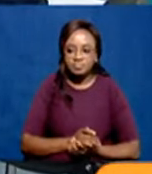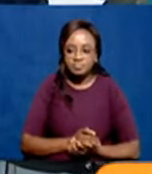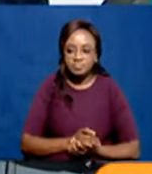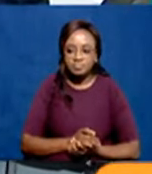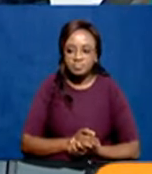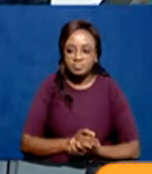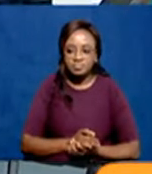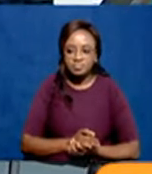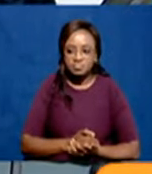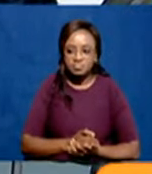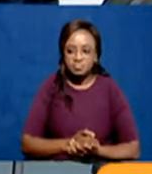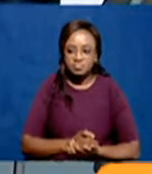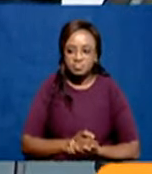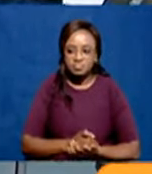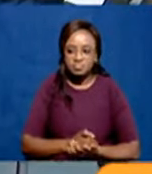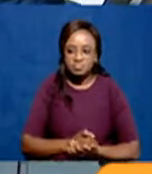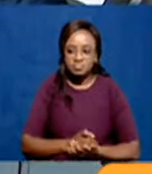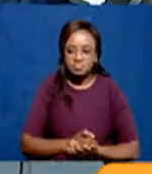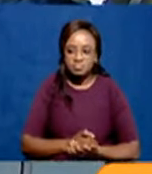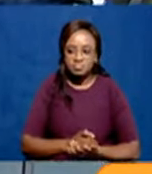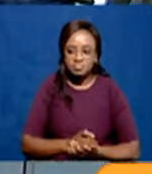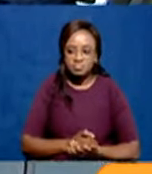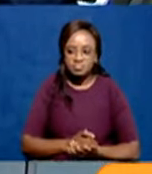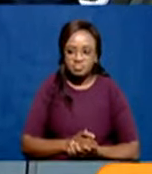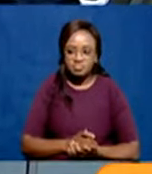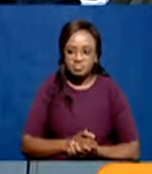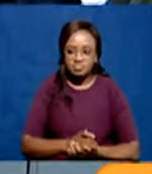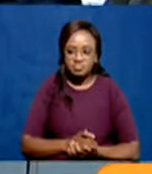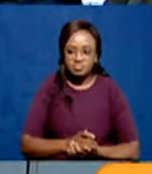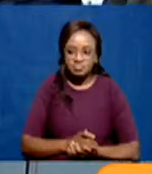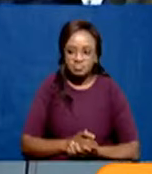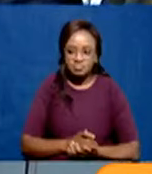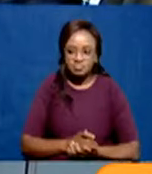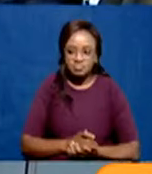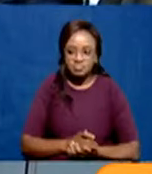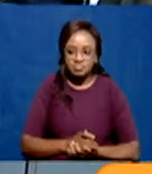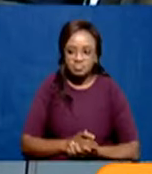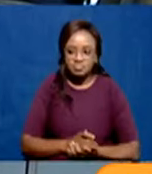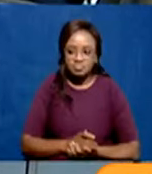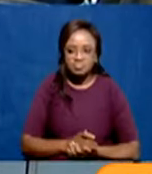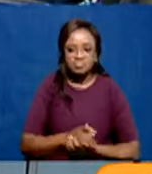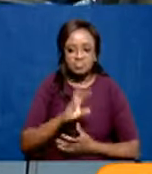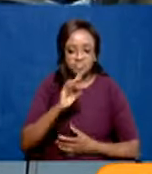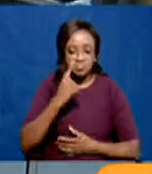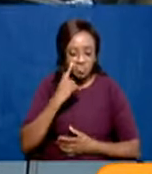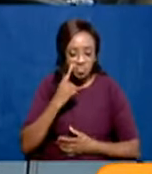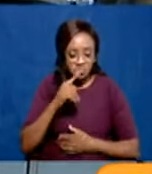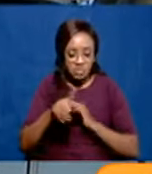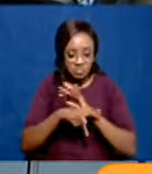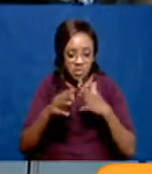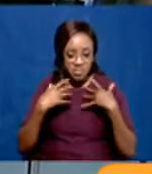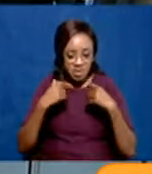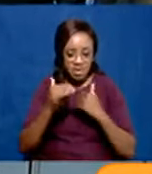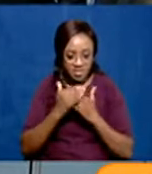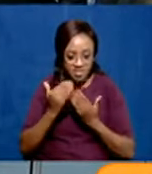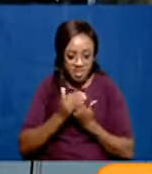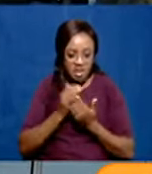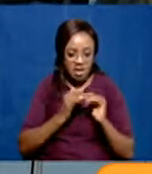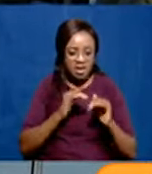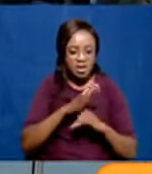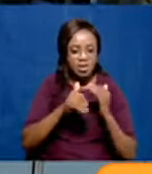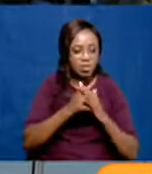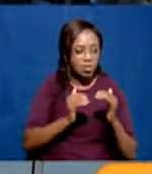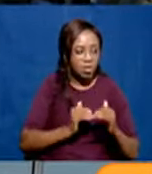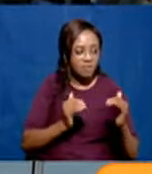talk about the access to care for even the primary health care that we're talking about, we're looking at level 1, 2, 3 of hospitals in the country. And you